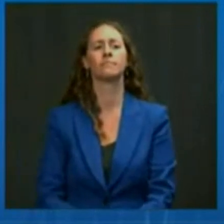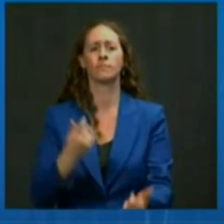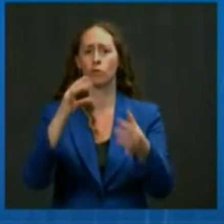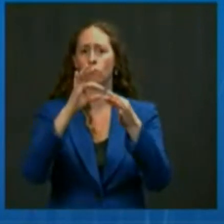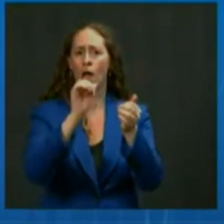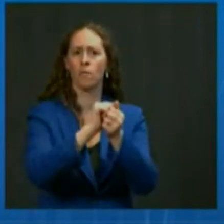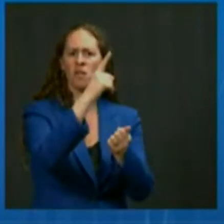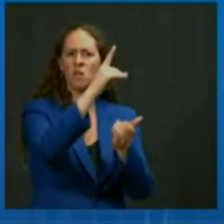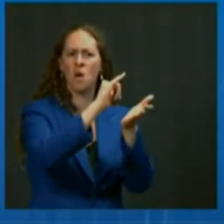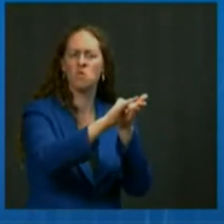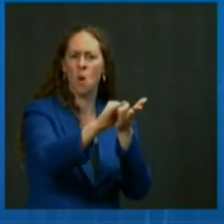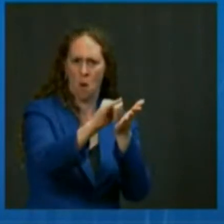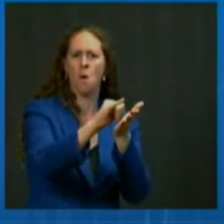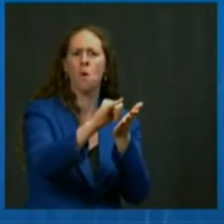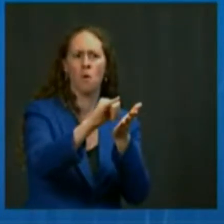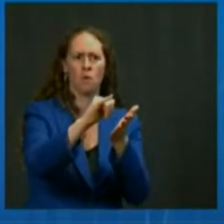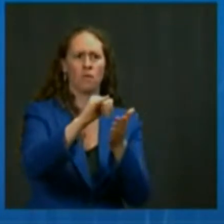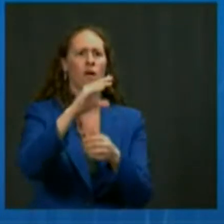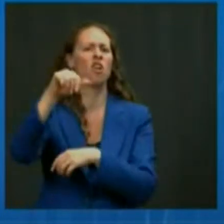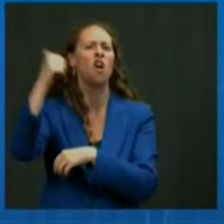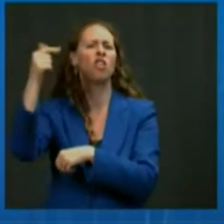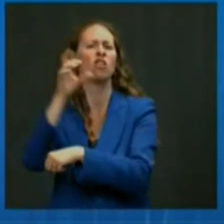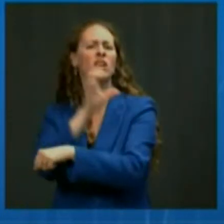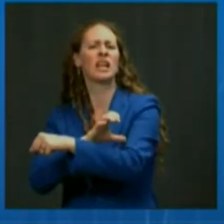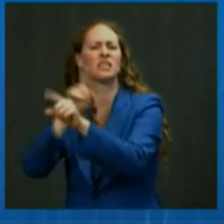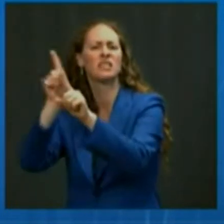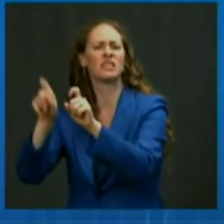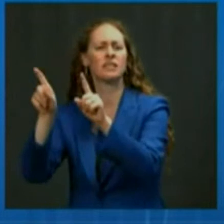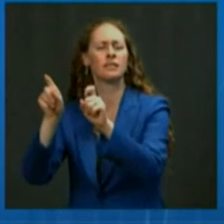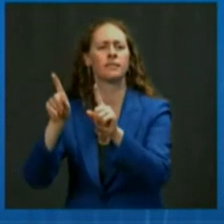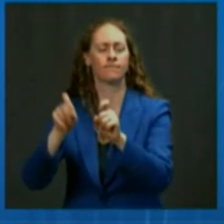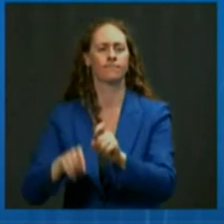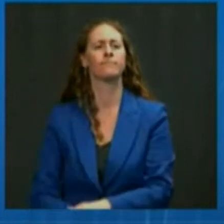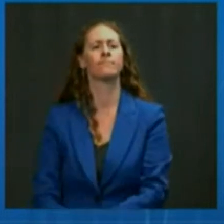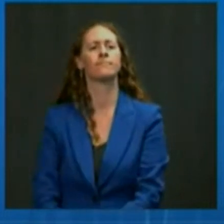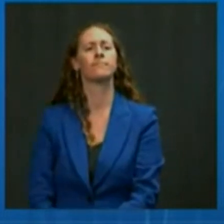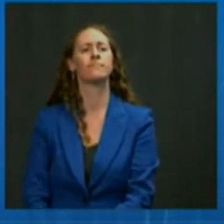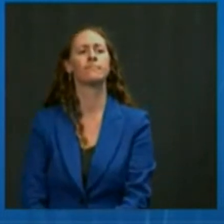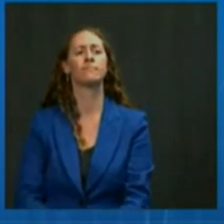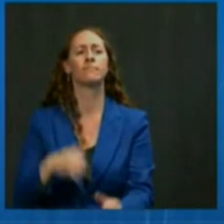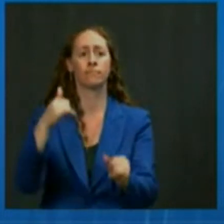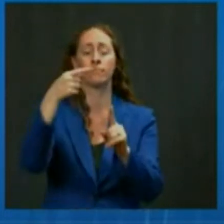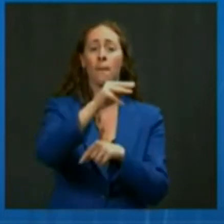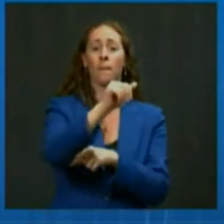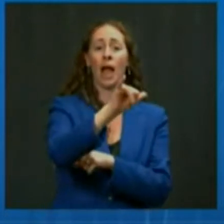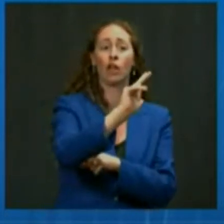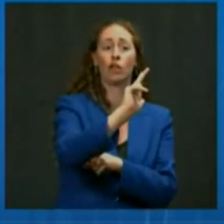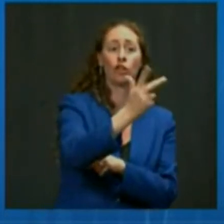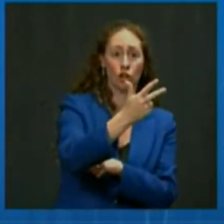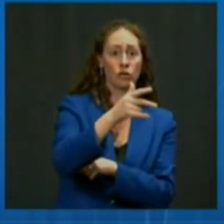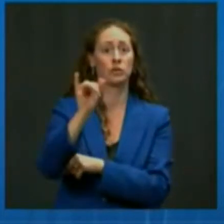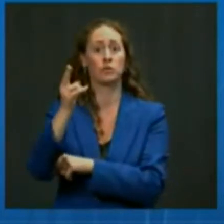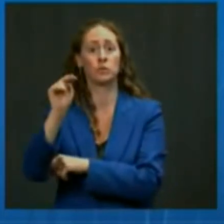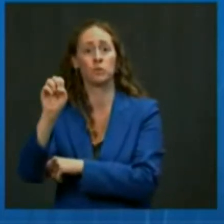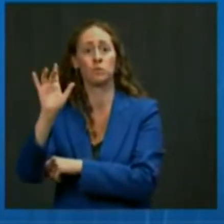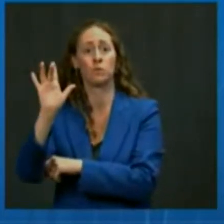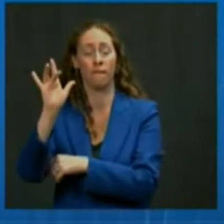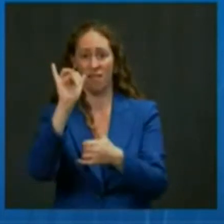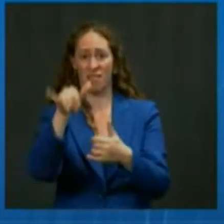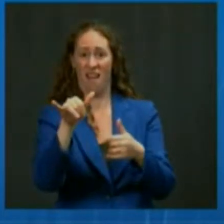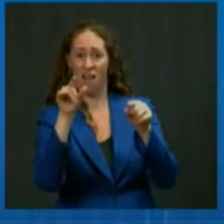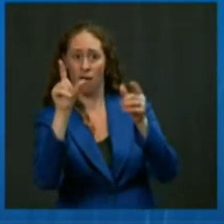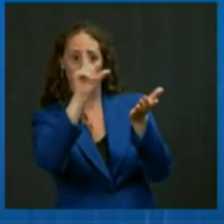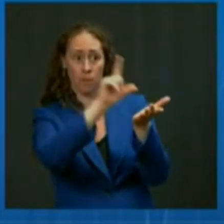Clinic. From May 3rd through July 25th, New York examined COVID-19 tests and linked them to